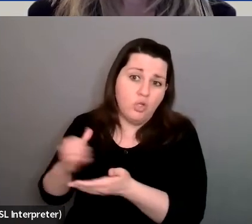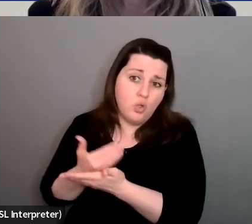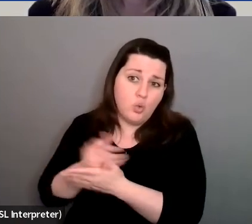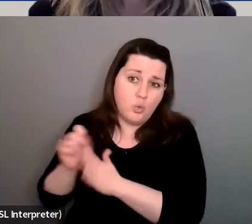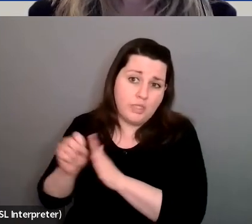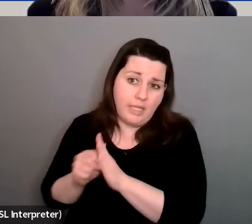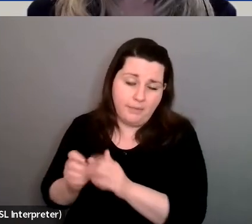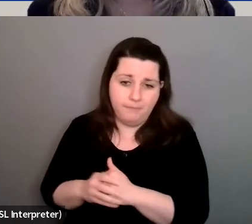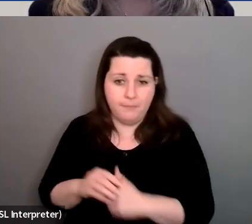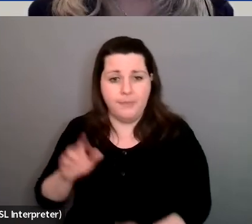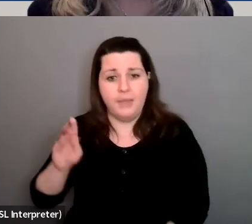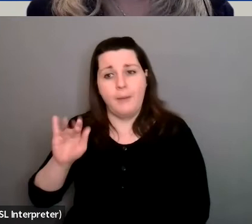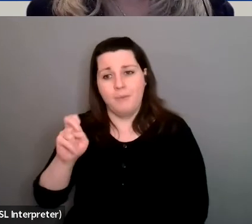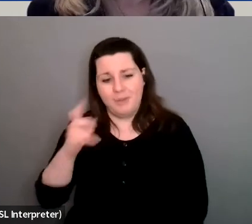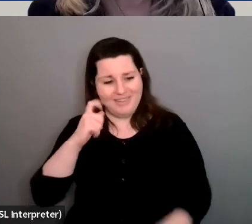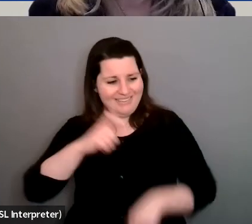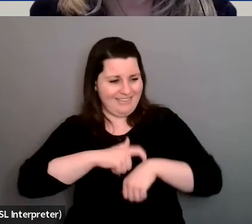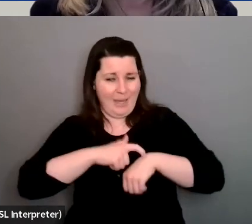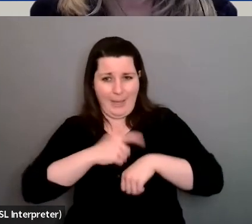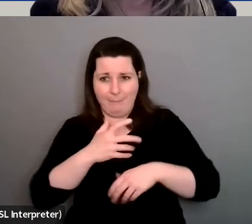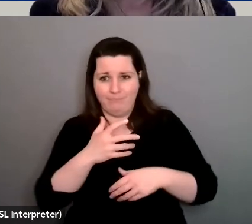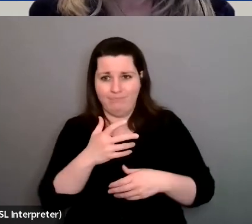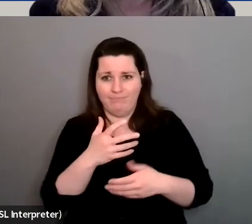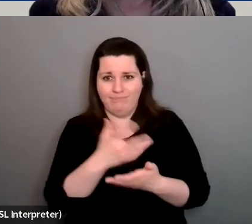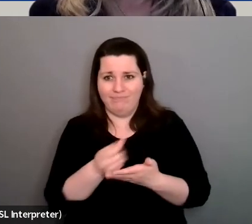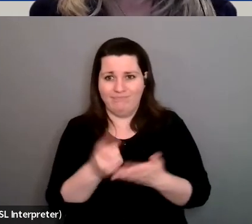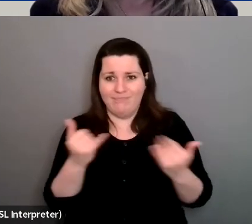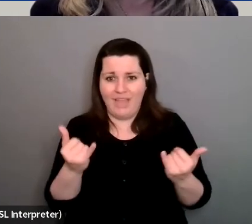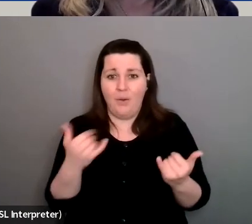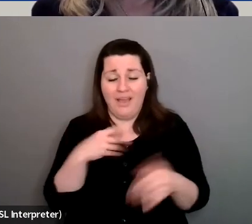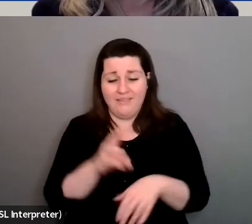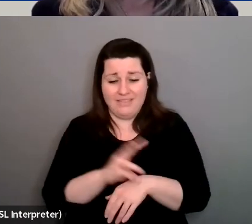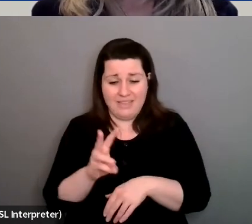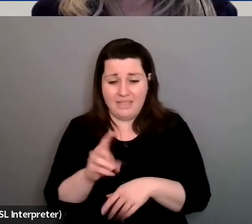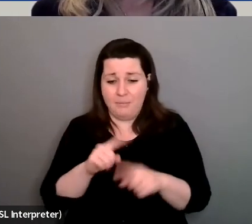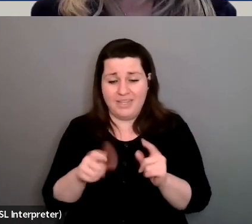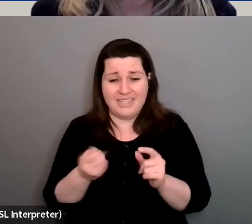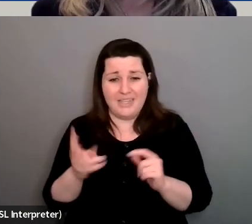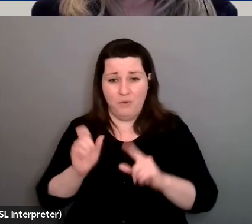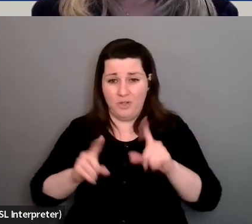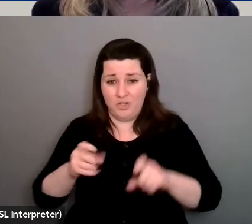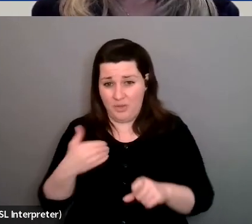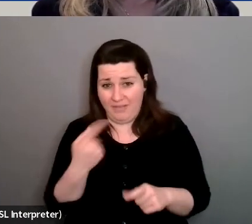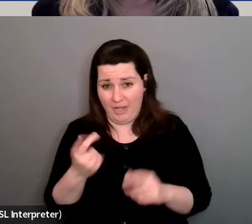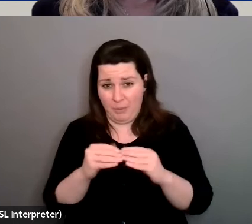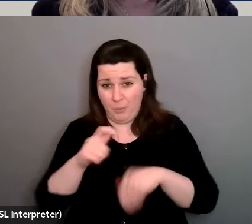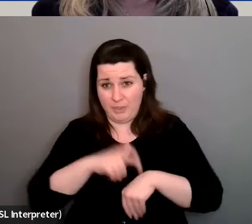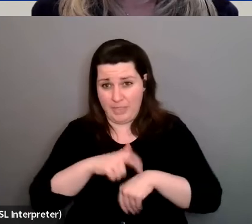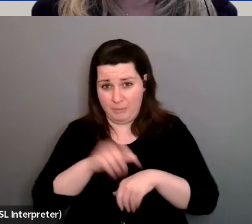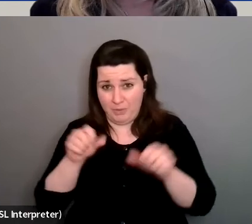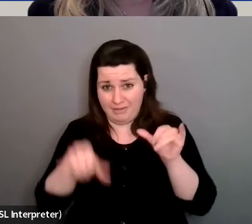And just for a matter of time, Karen, we are at 6 o'clock. We do have several questions we haven't gotten through yet. Do you have a little bit more time to stay